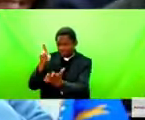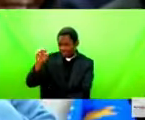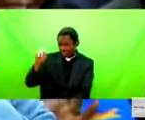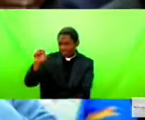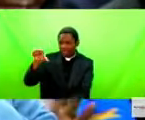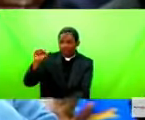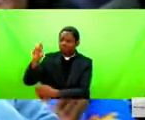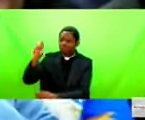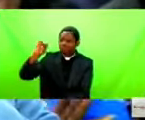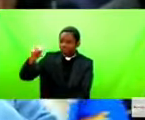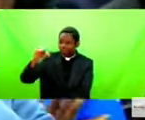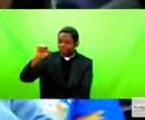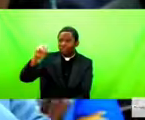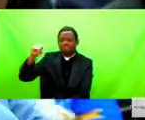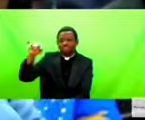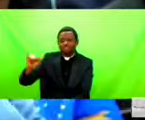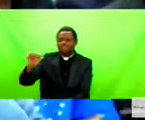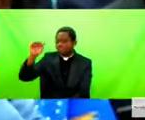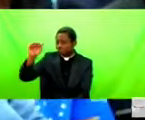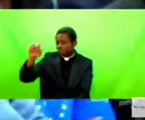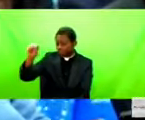time.